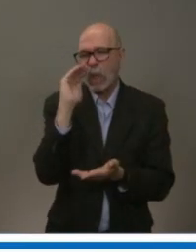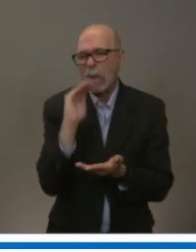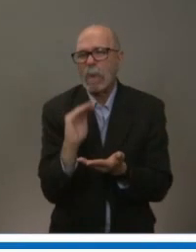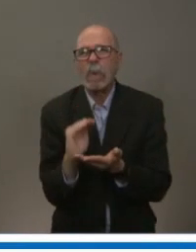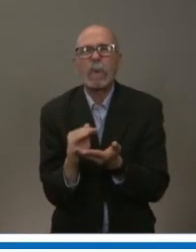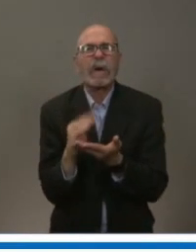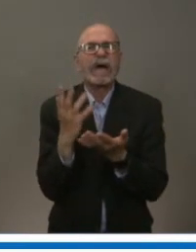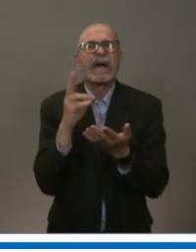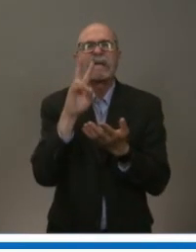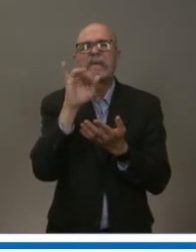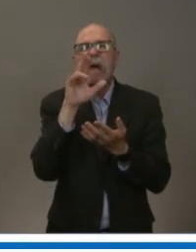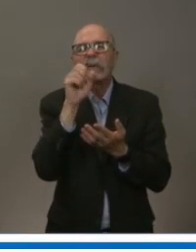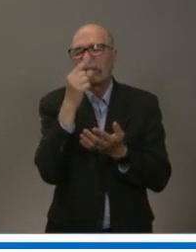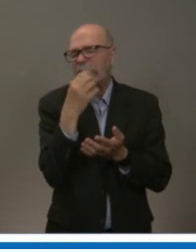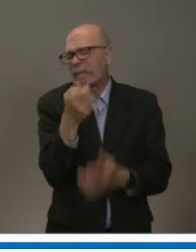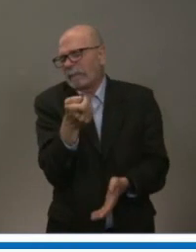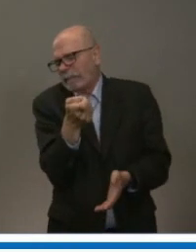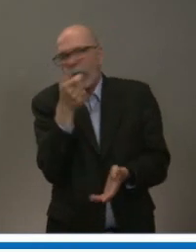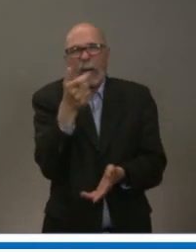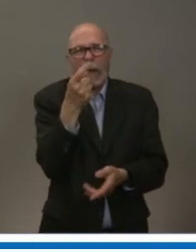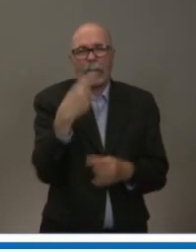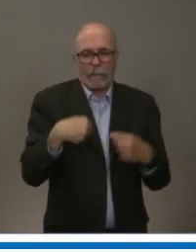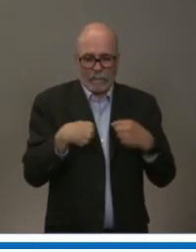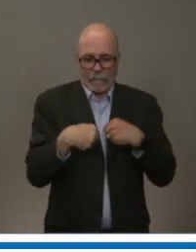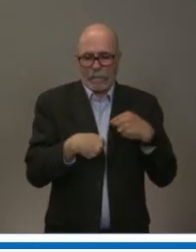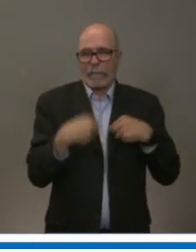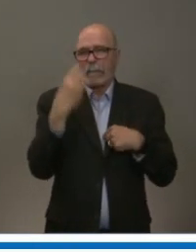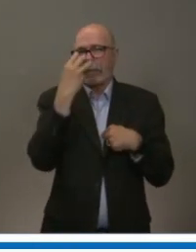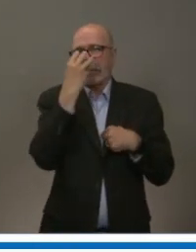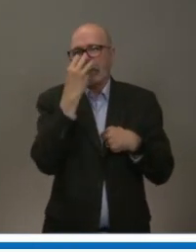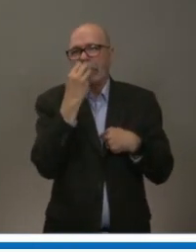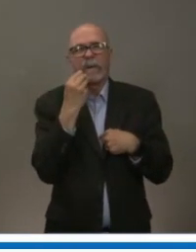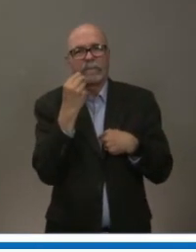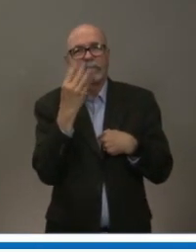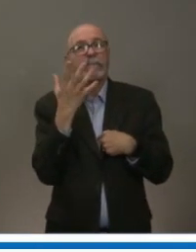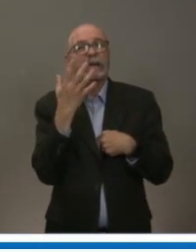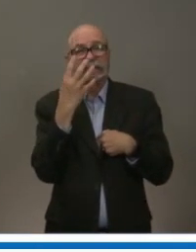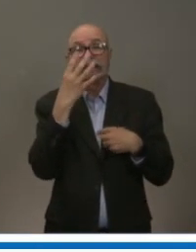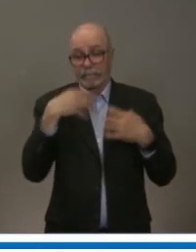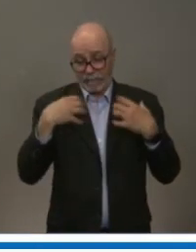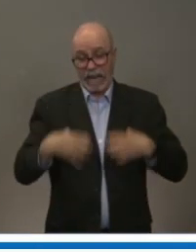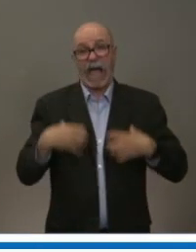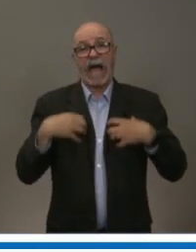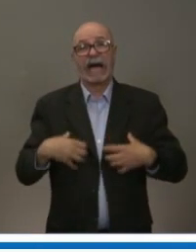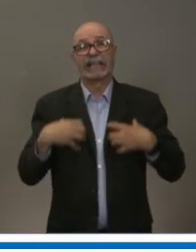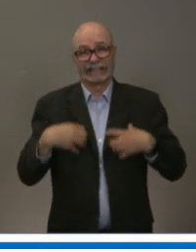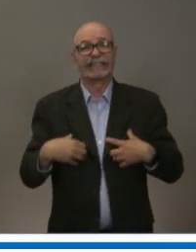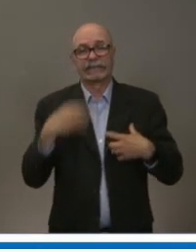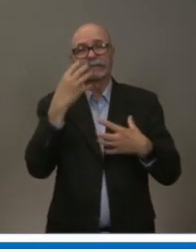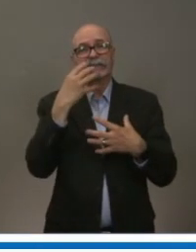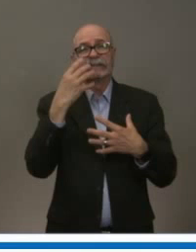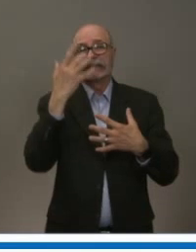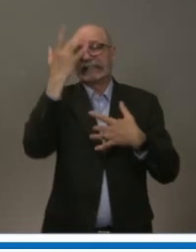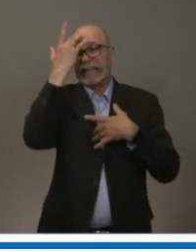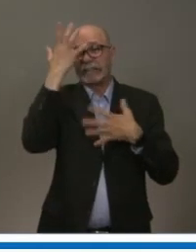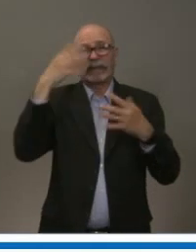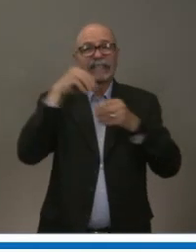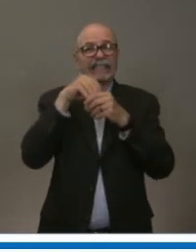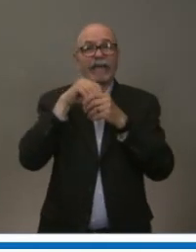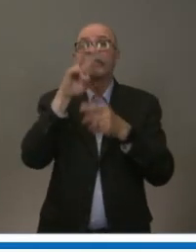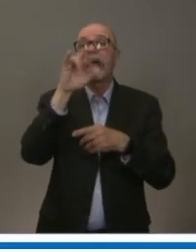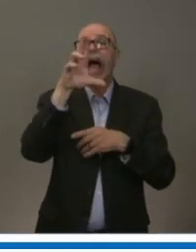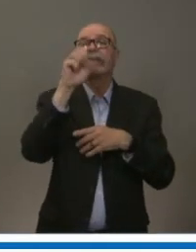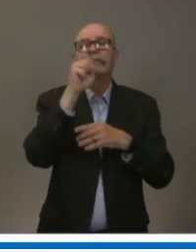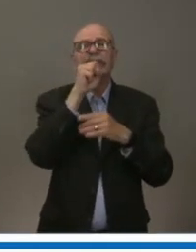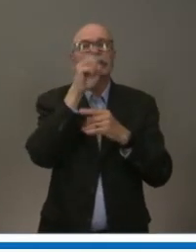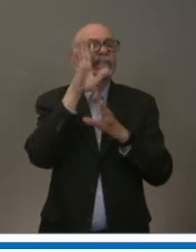a disease in their lungs and the disease is deep in their lungs, they may well not have actually the virus in their nose and throat, and so a swab